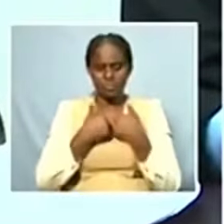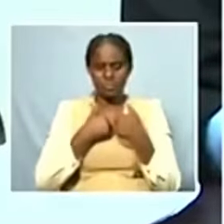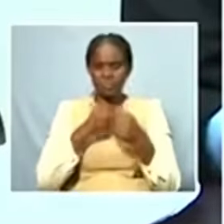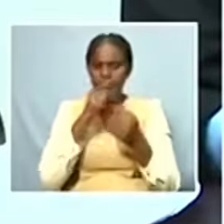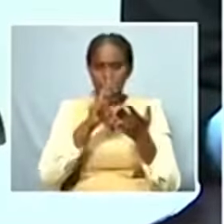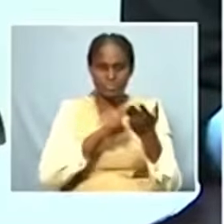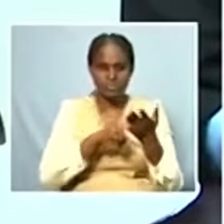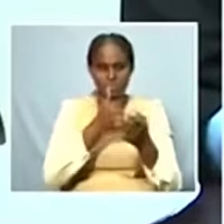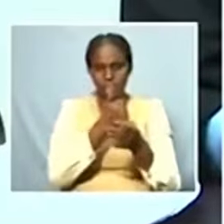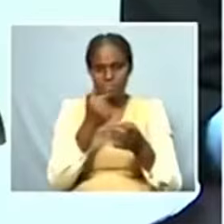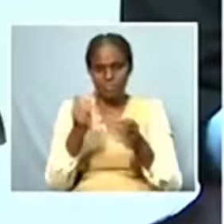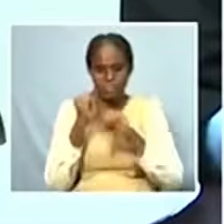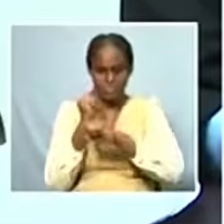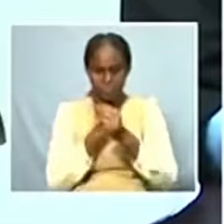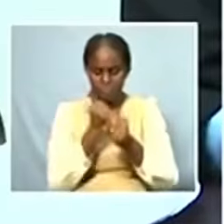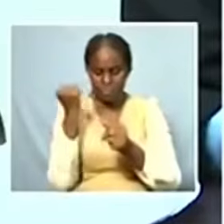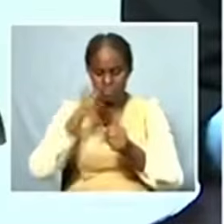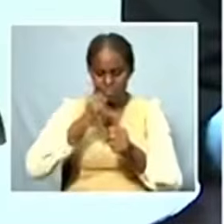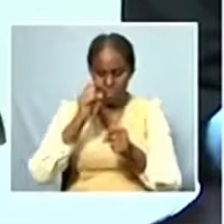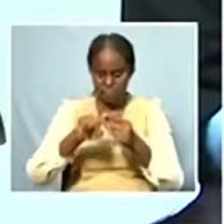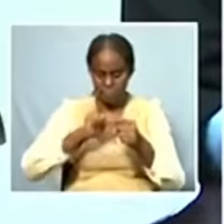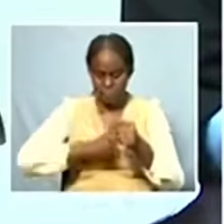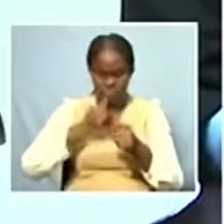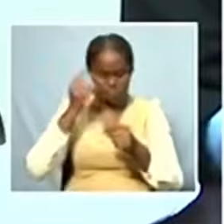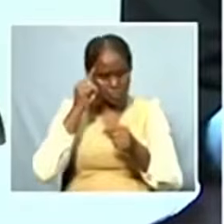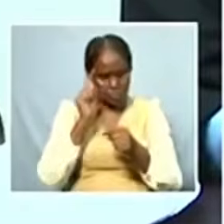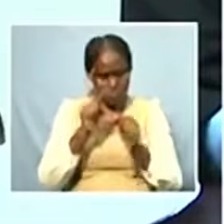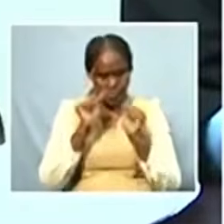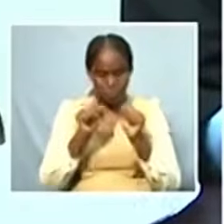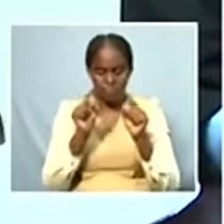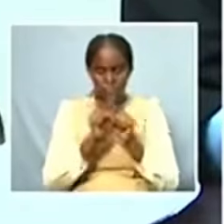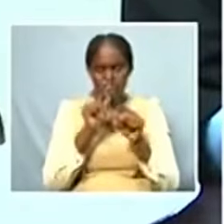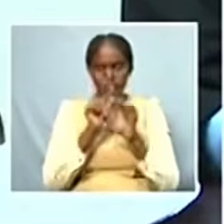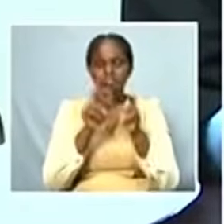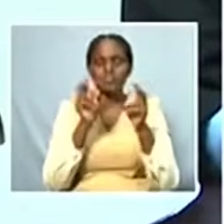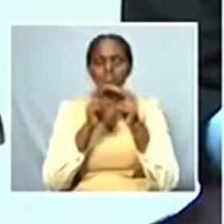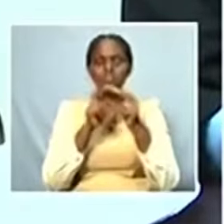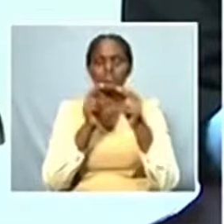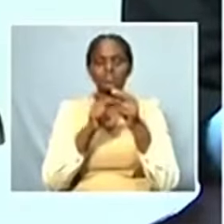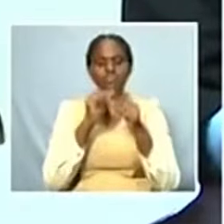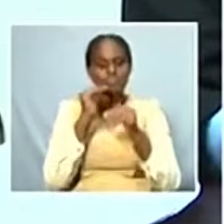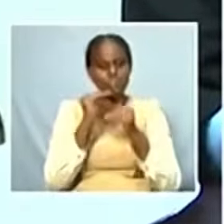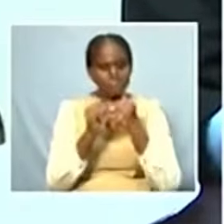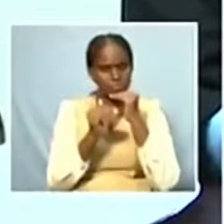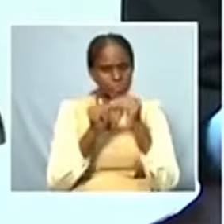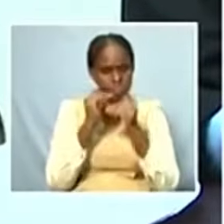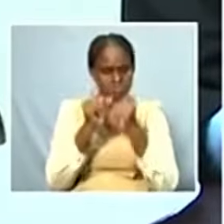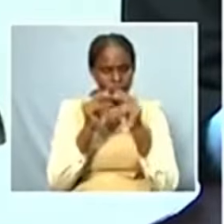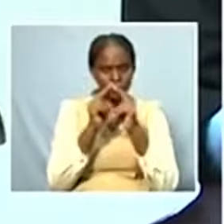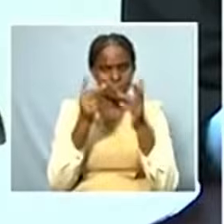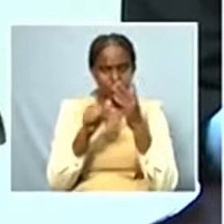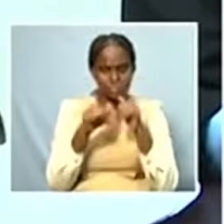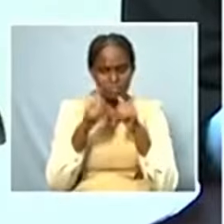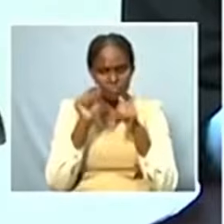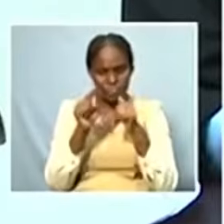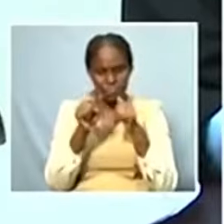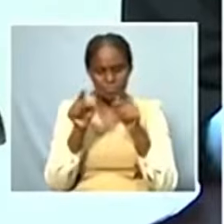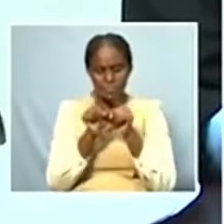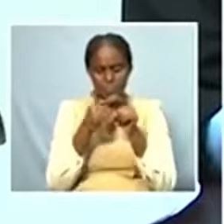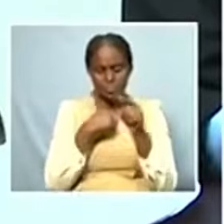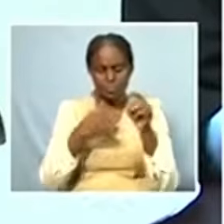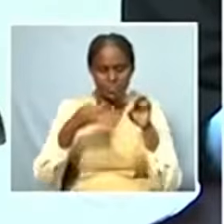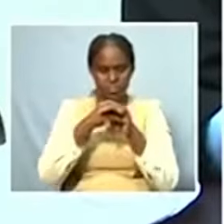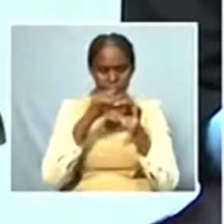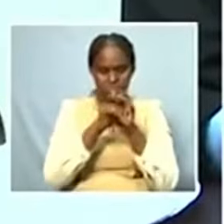to any security wings, but we thought we would also take them on a contractual stage by stage. So the Attorney General's chambers has been